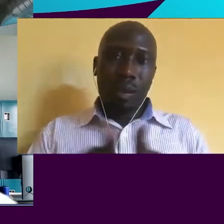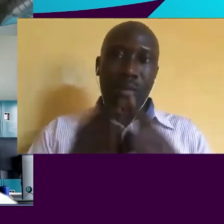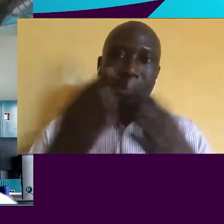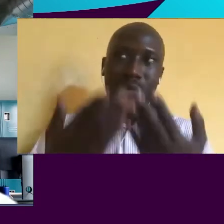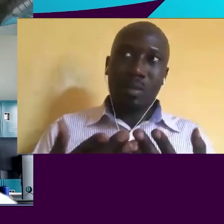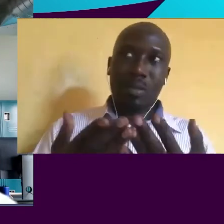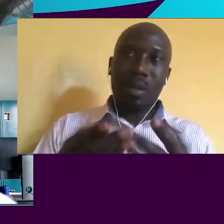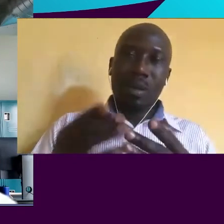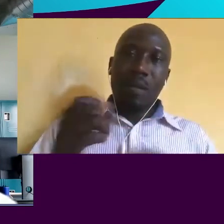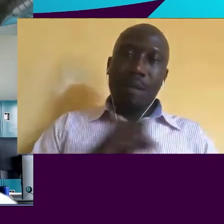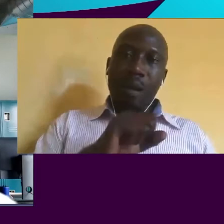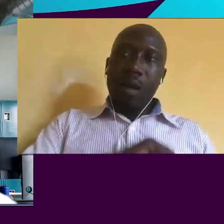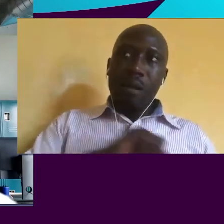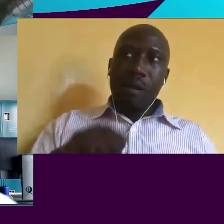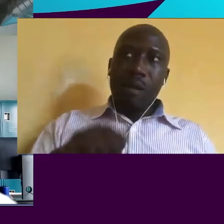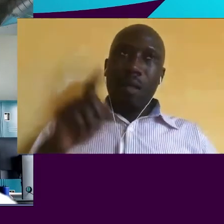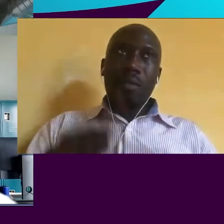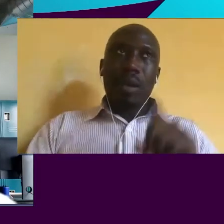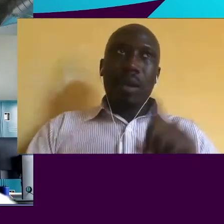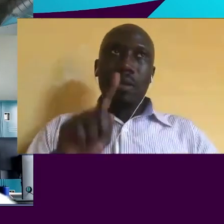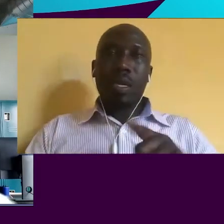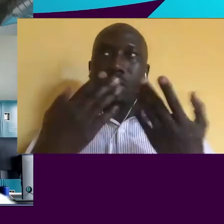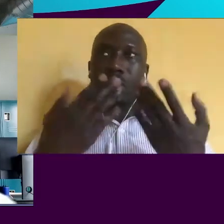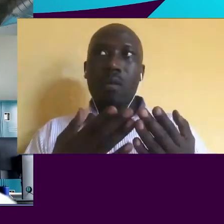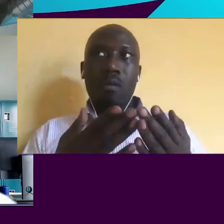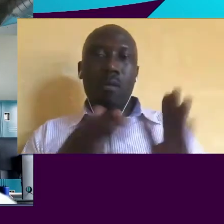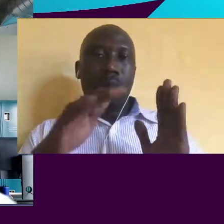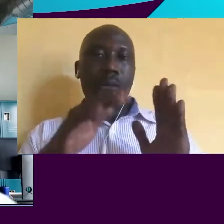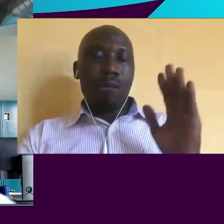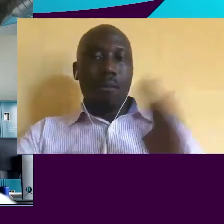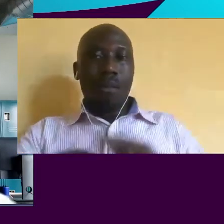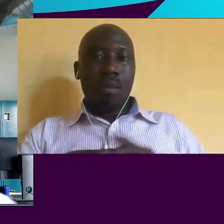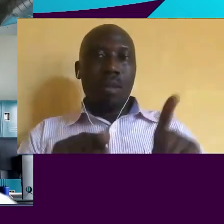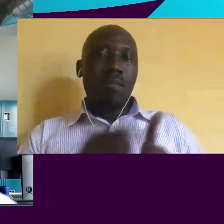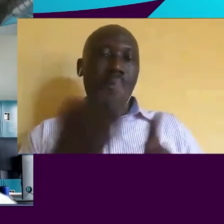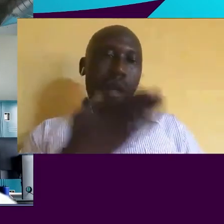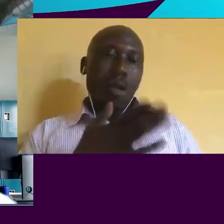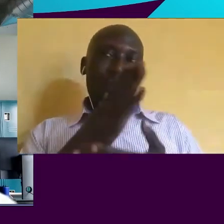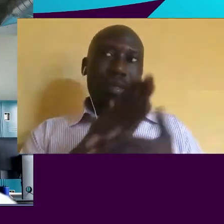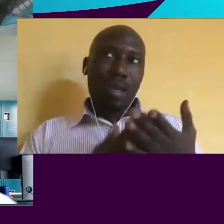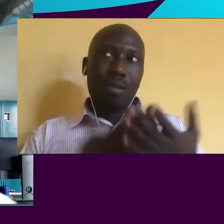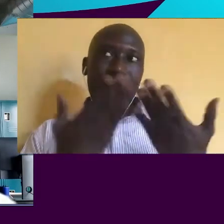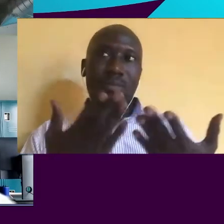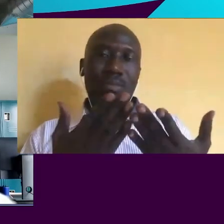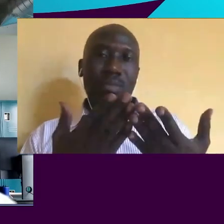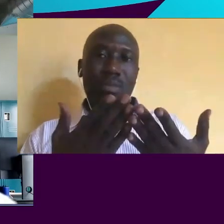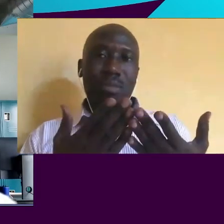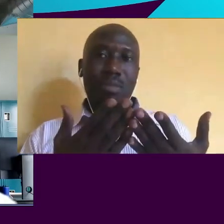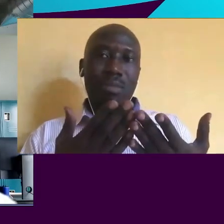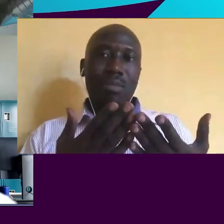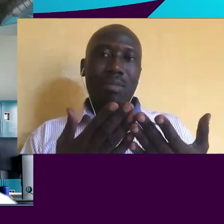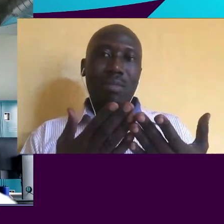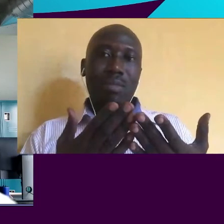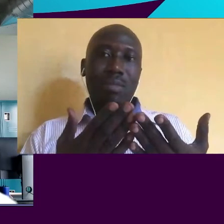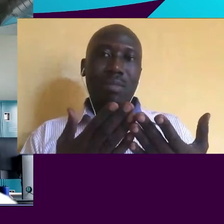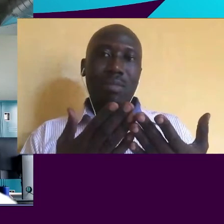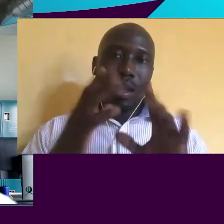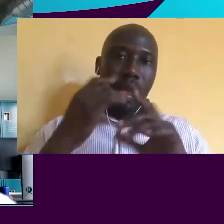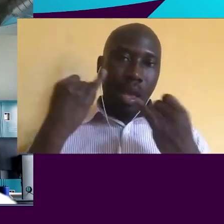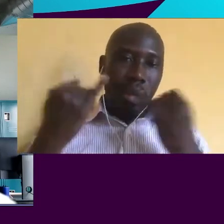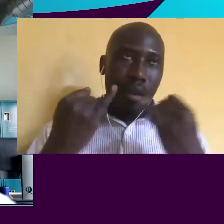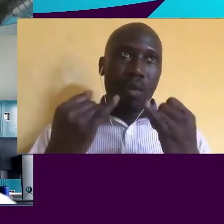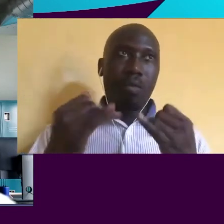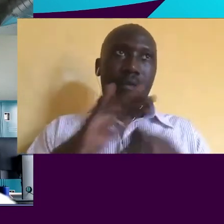in football. And I have heard some really great views from all the people that have, the